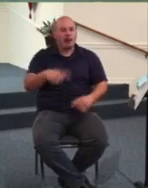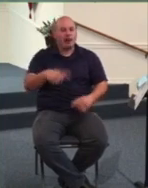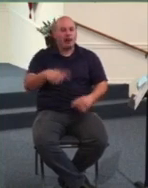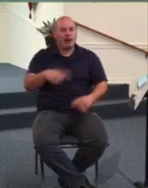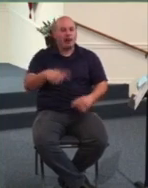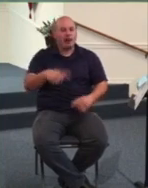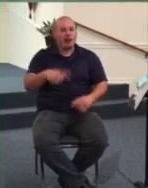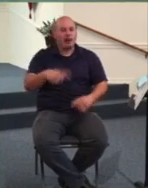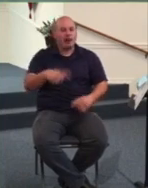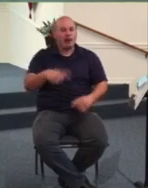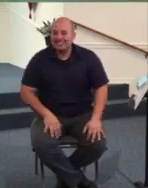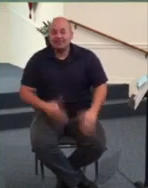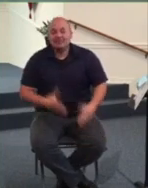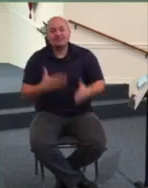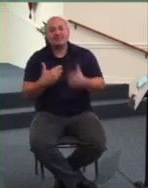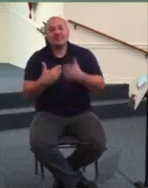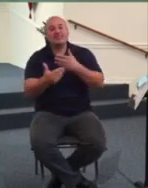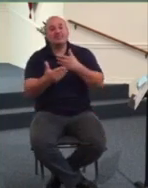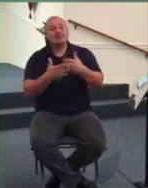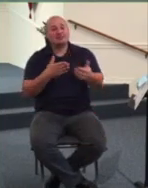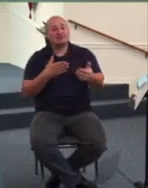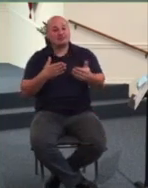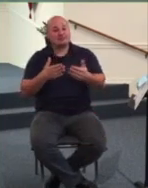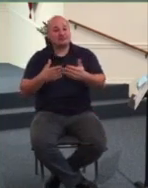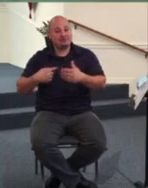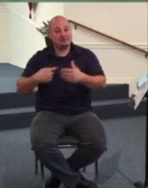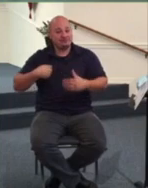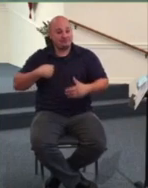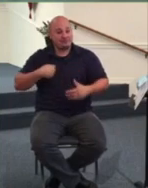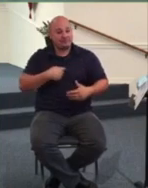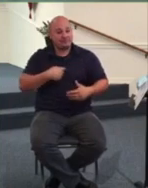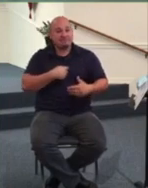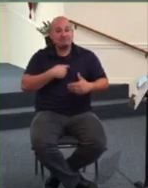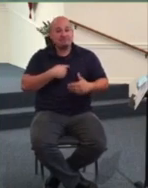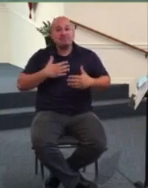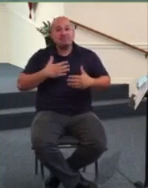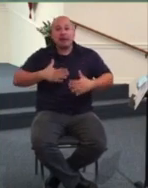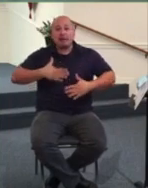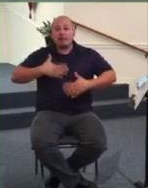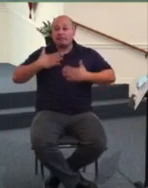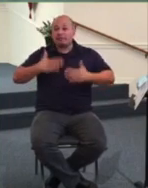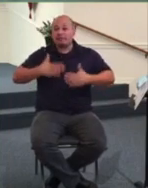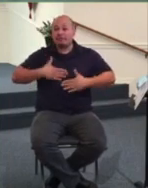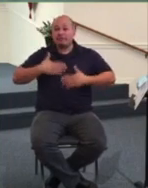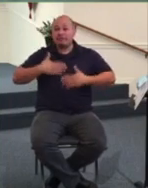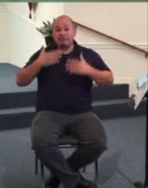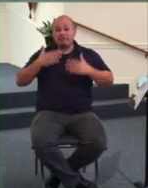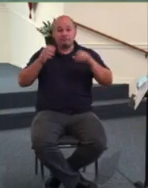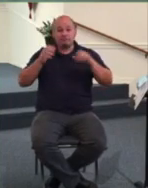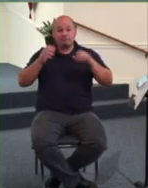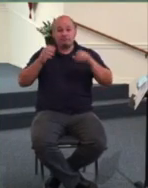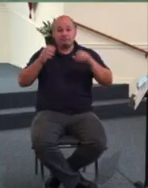And I'm glad that we're able to be together today online and in person, and welcome.